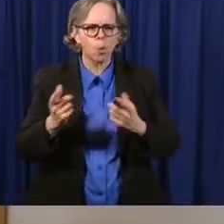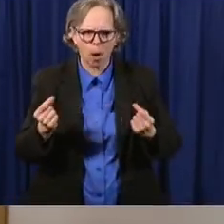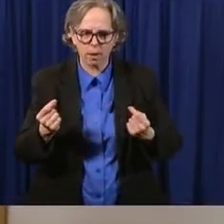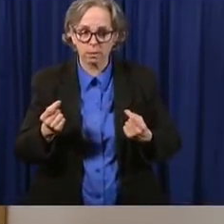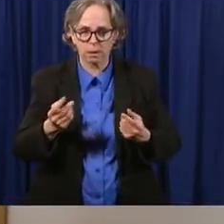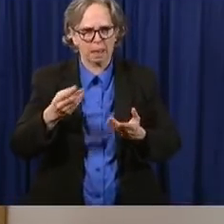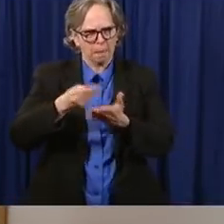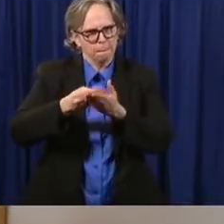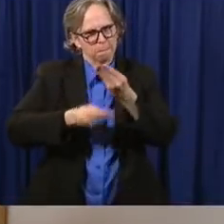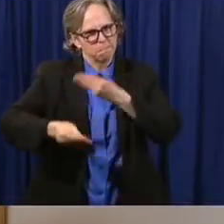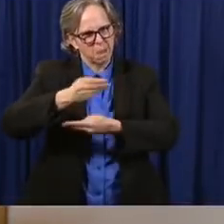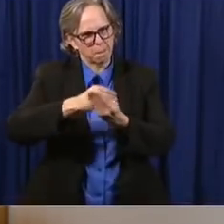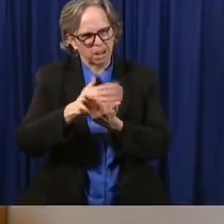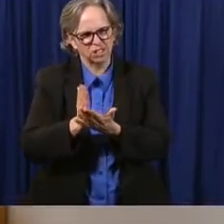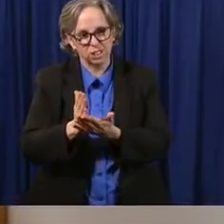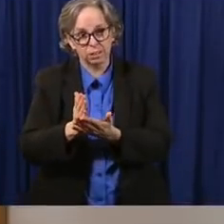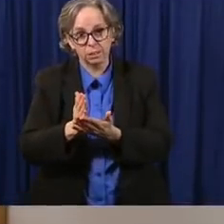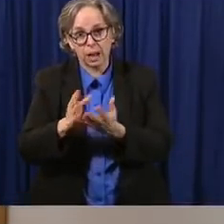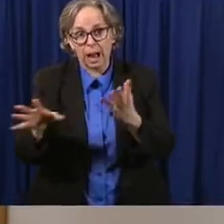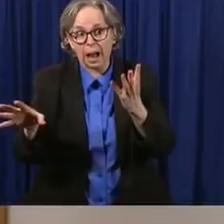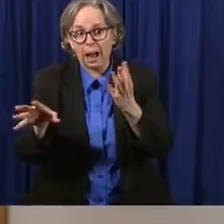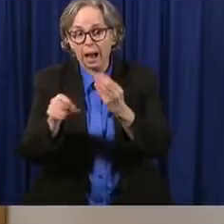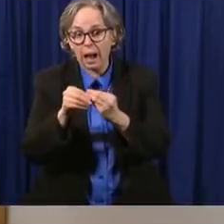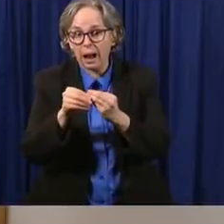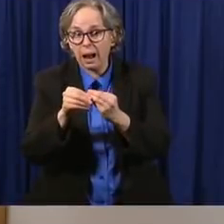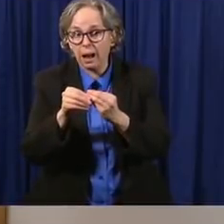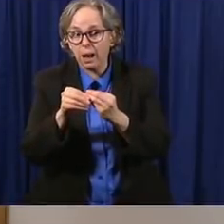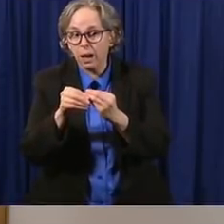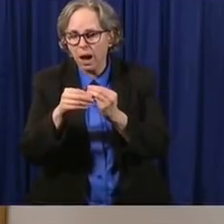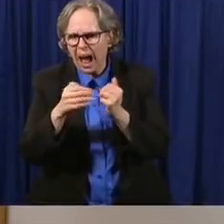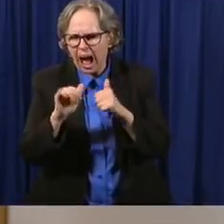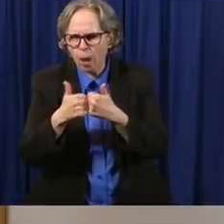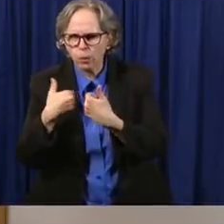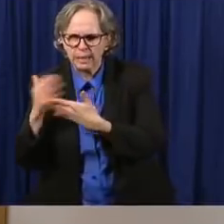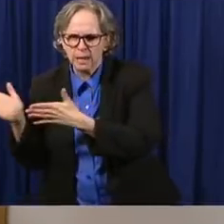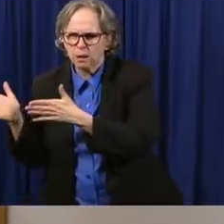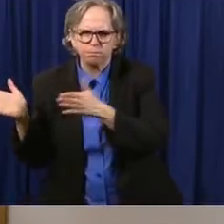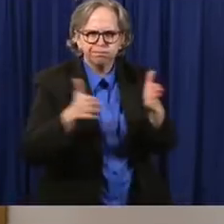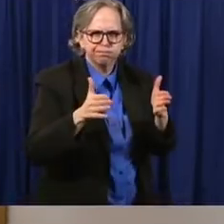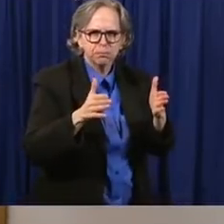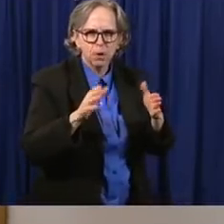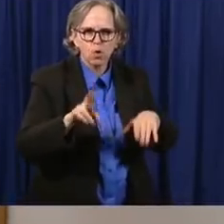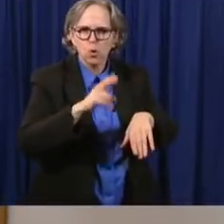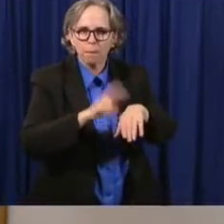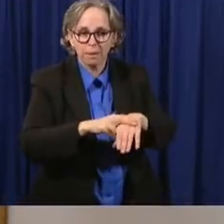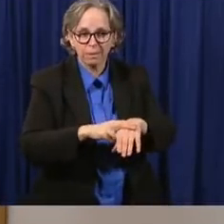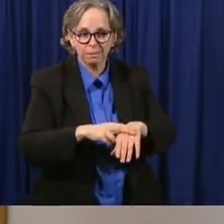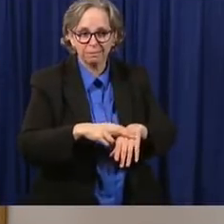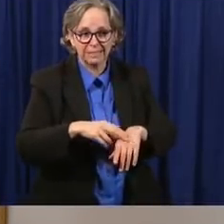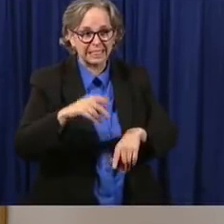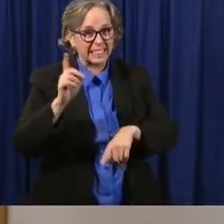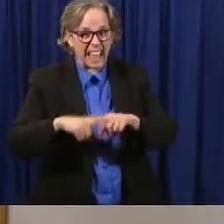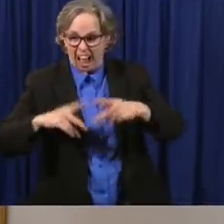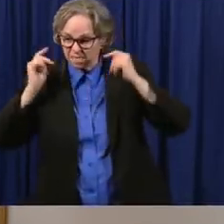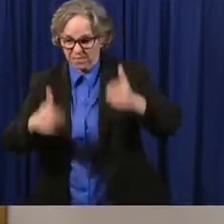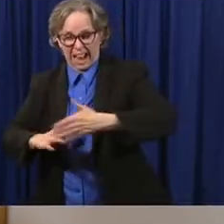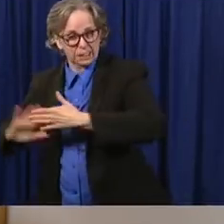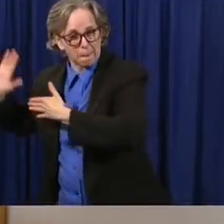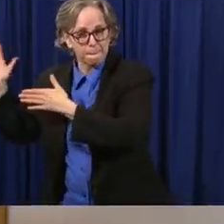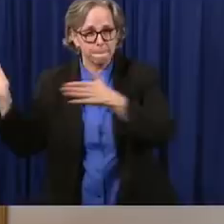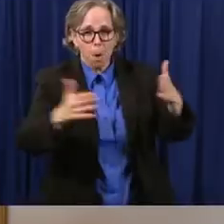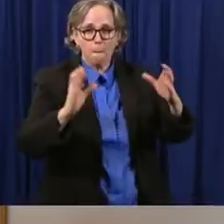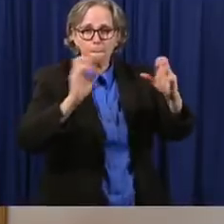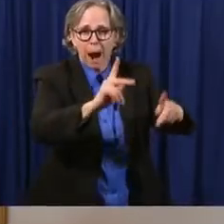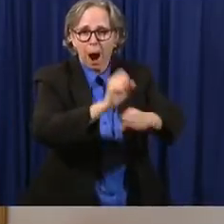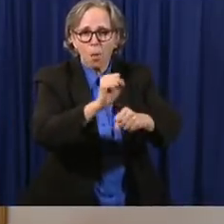is, how we get back in. That's not going to happen overnight, and it's not going to happen